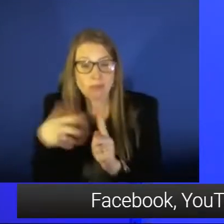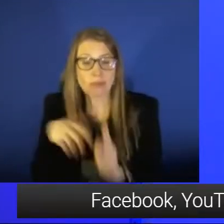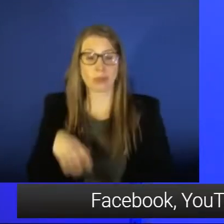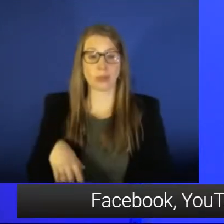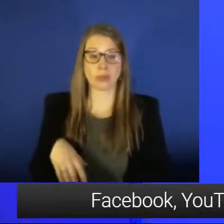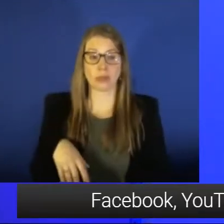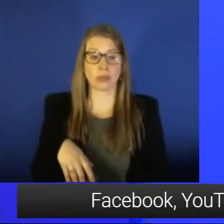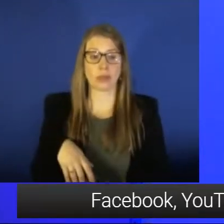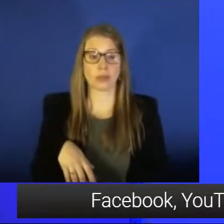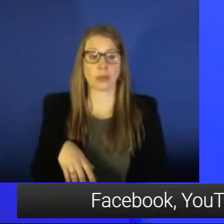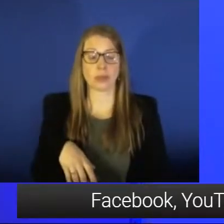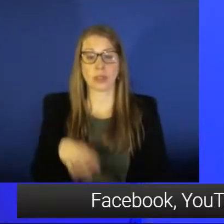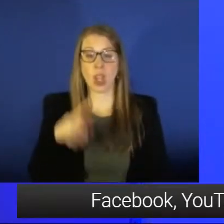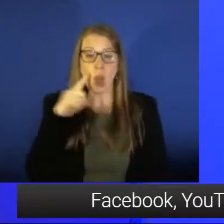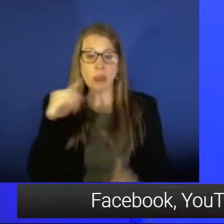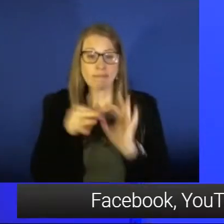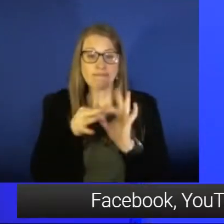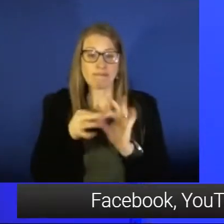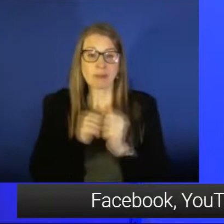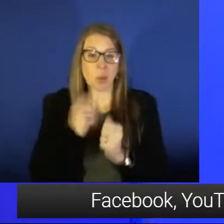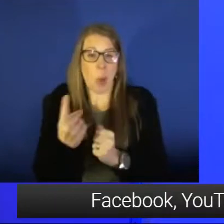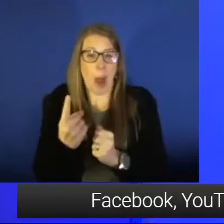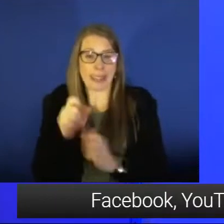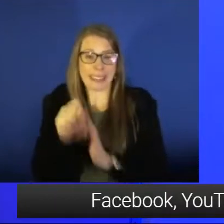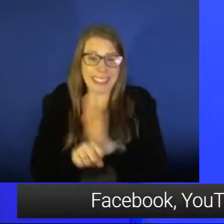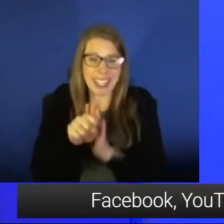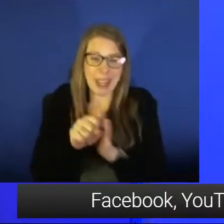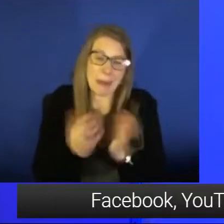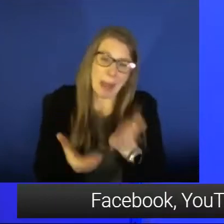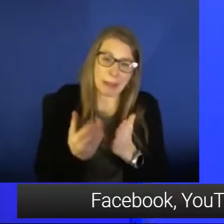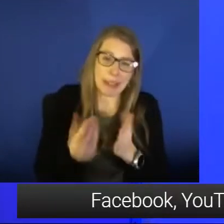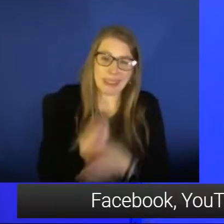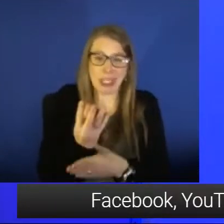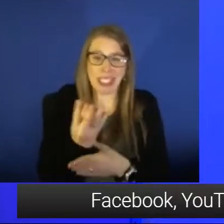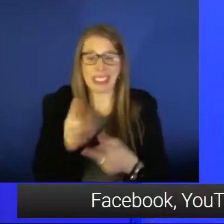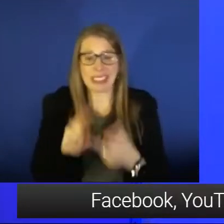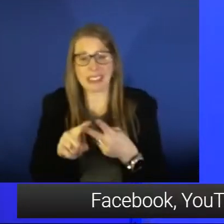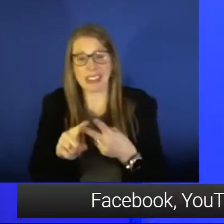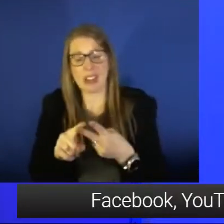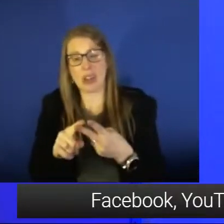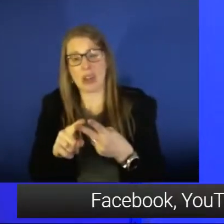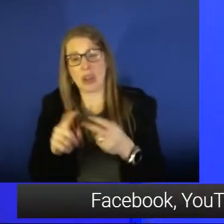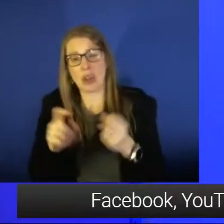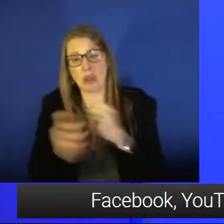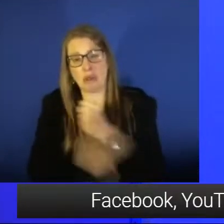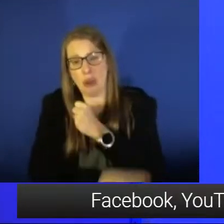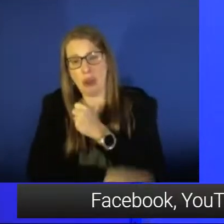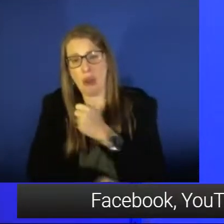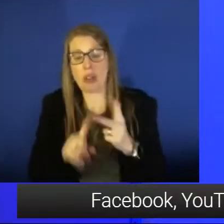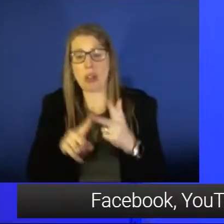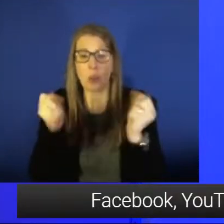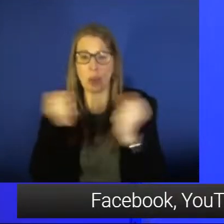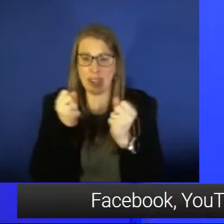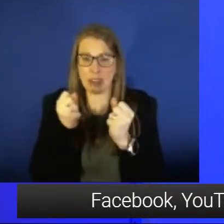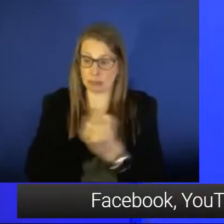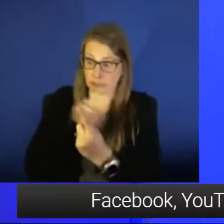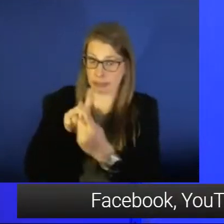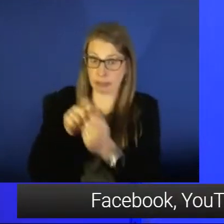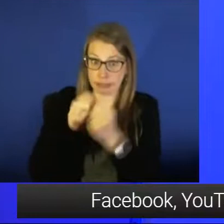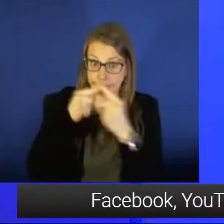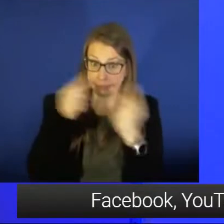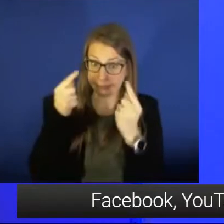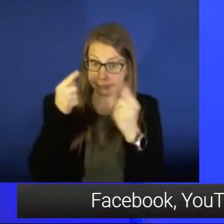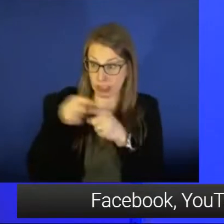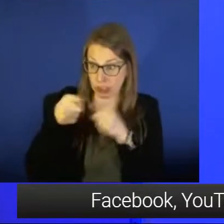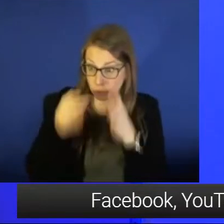one season, maybe the spring, maybe the fall, maybe the winter. And that's what you go to an allergist and sort that out so you can avoid